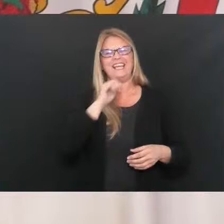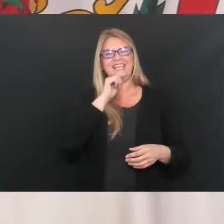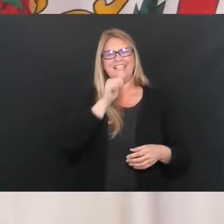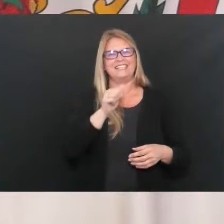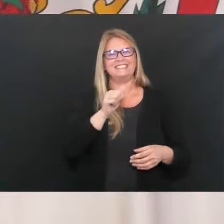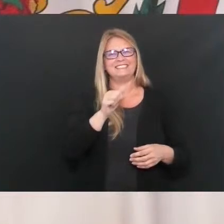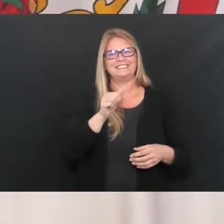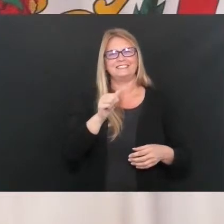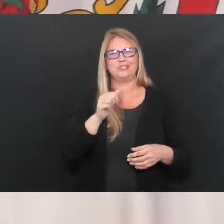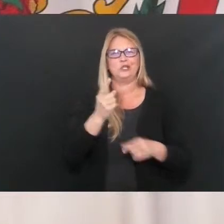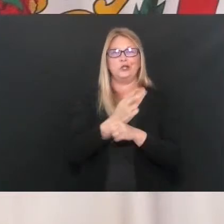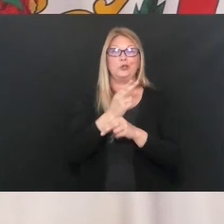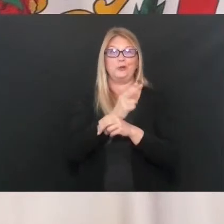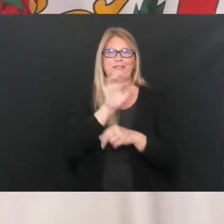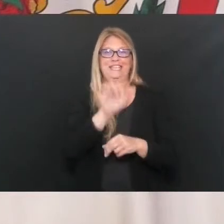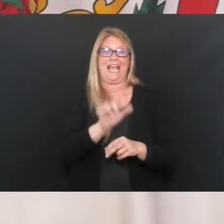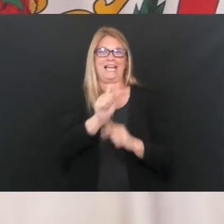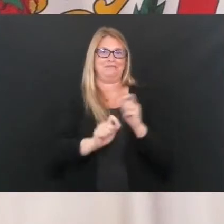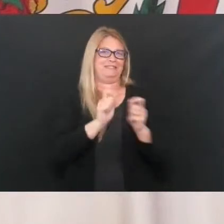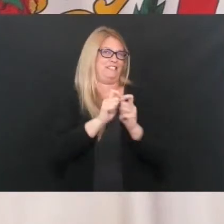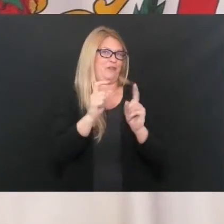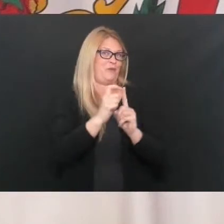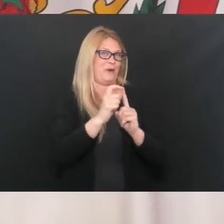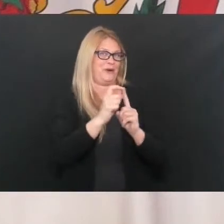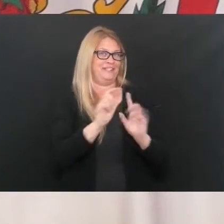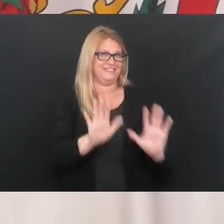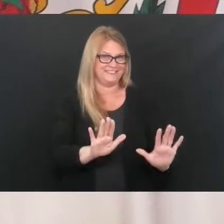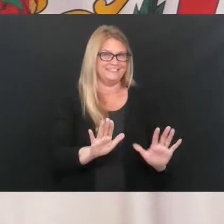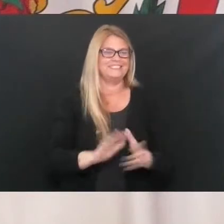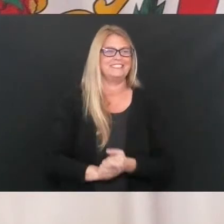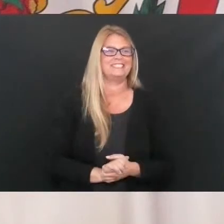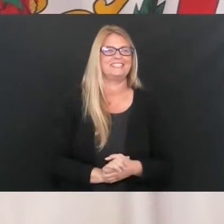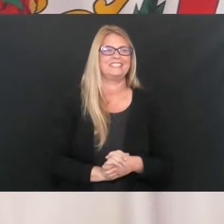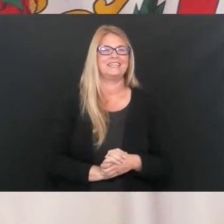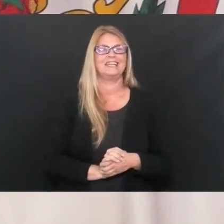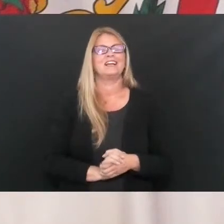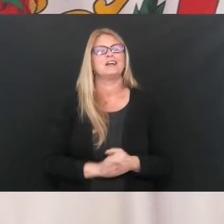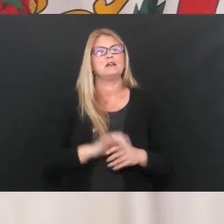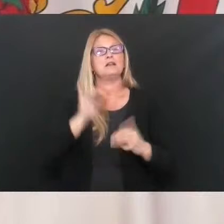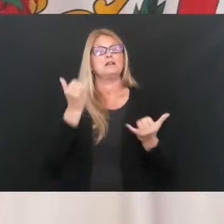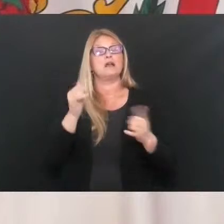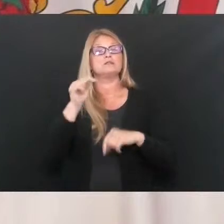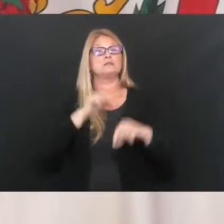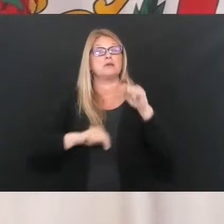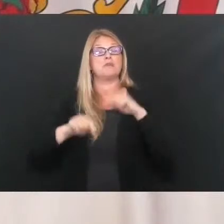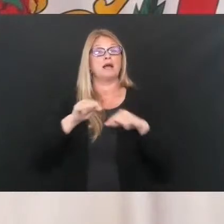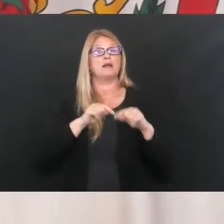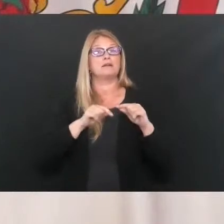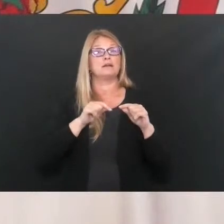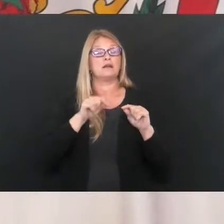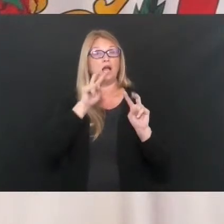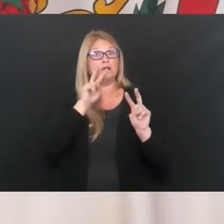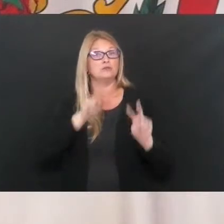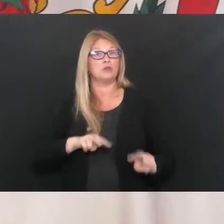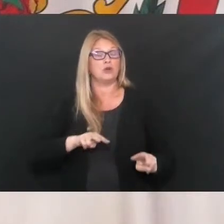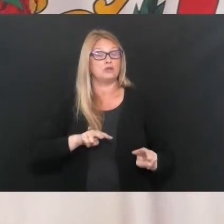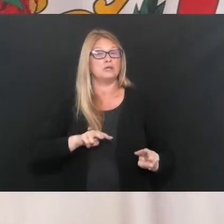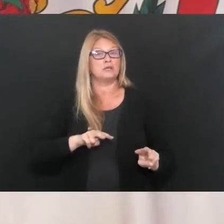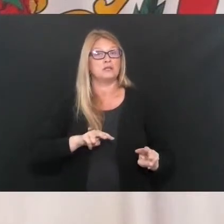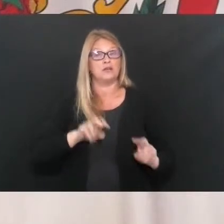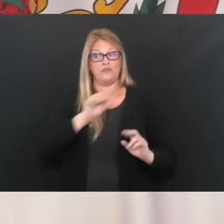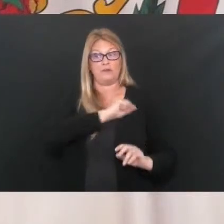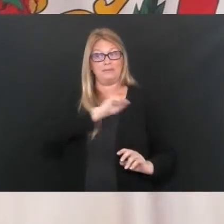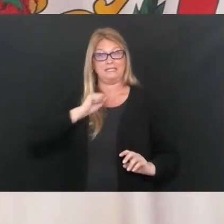and dupe. But now, if you'll just step back from this and just say, from the Senate